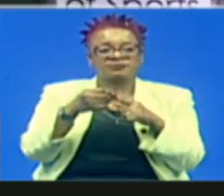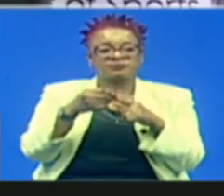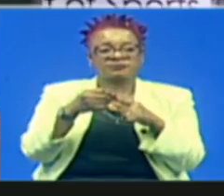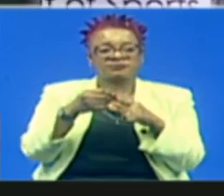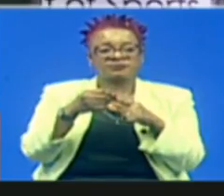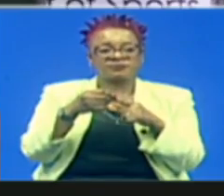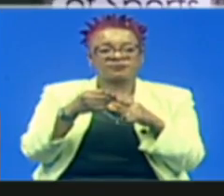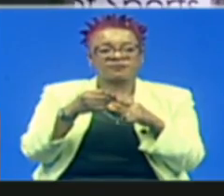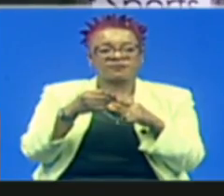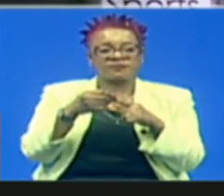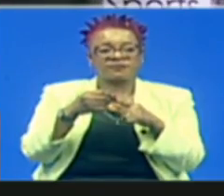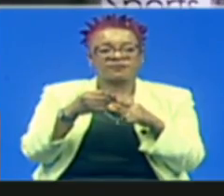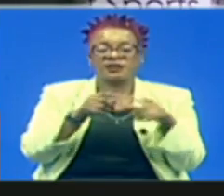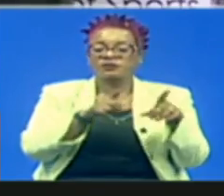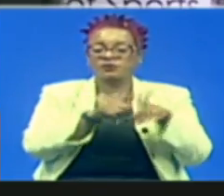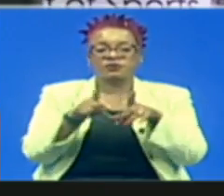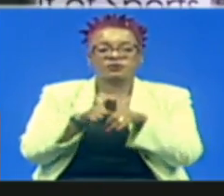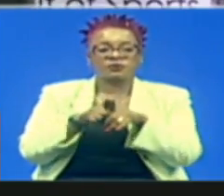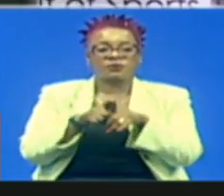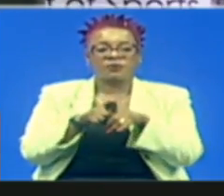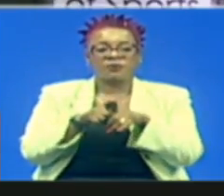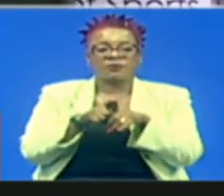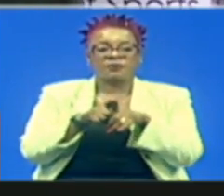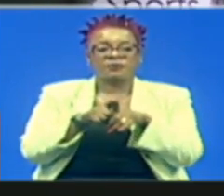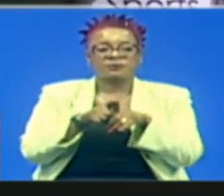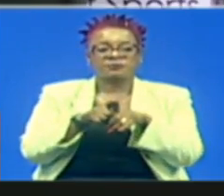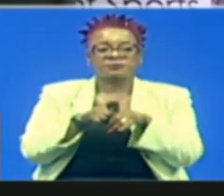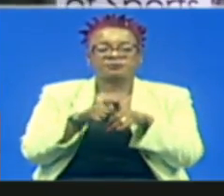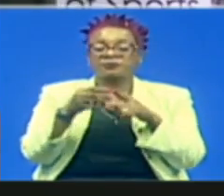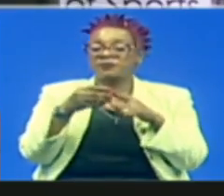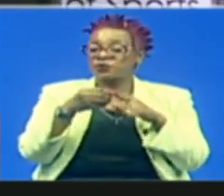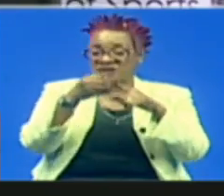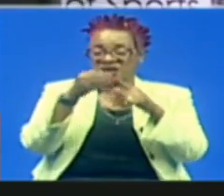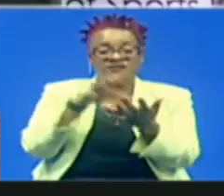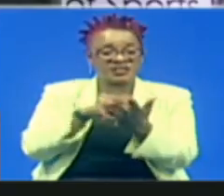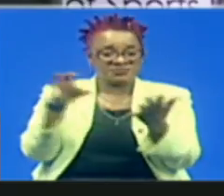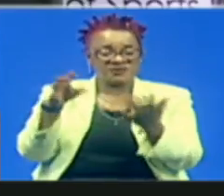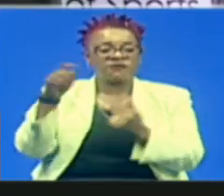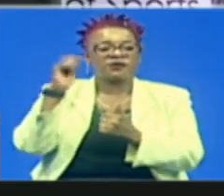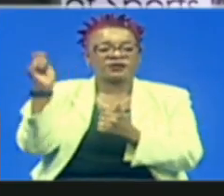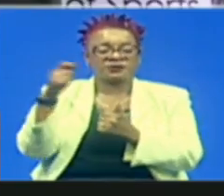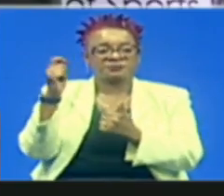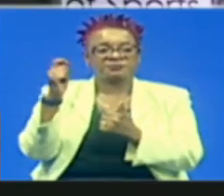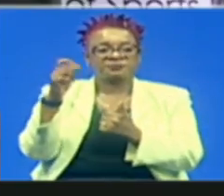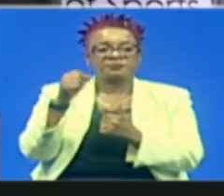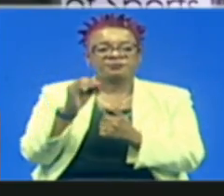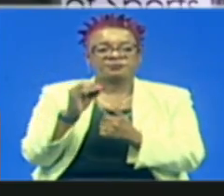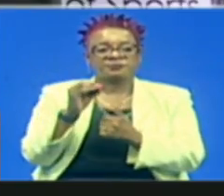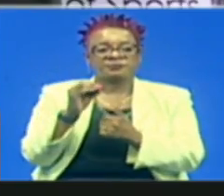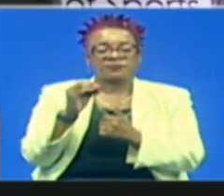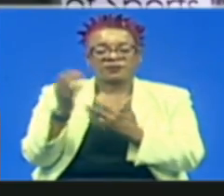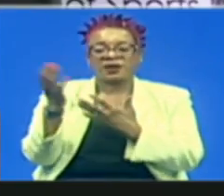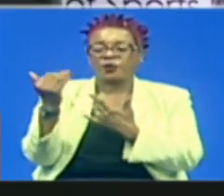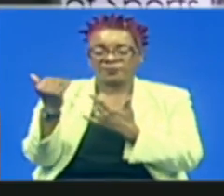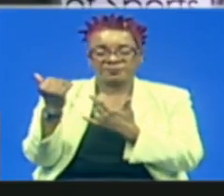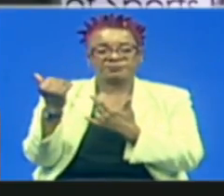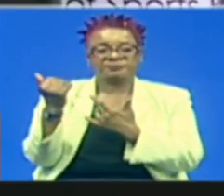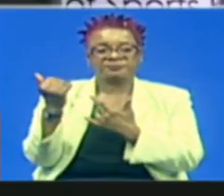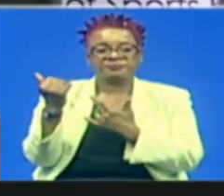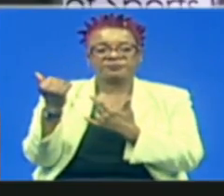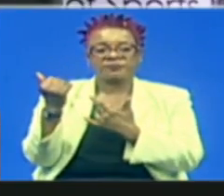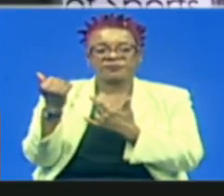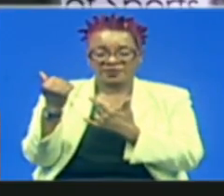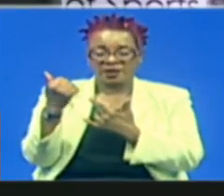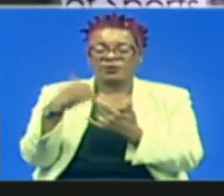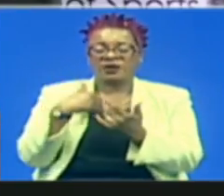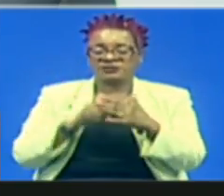I think it's also a unique advertisement for Kenya. So I hope I will get the support from